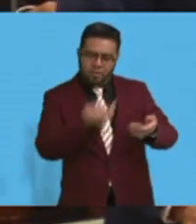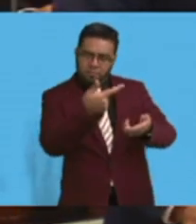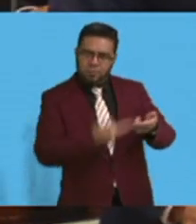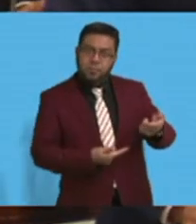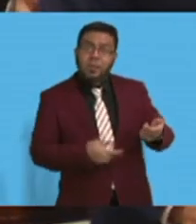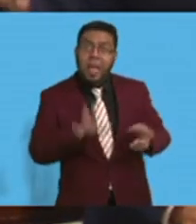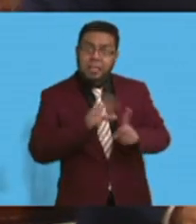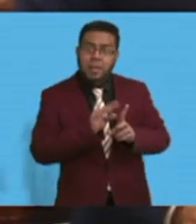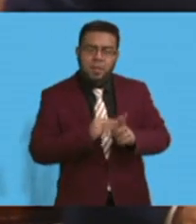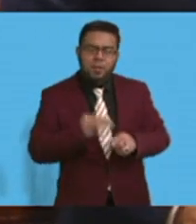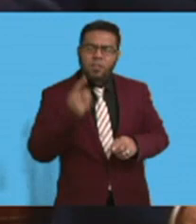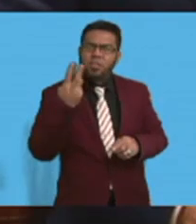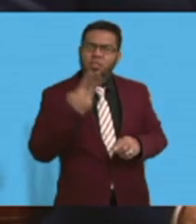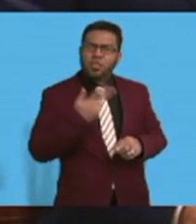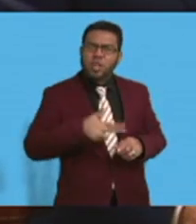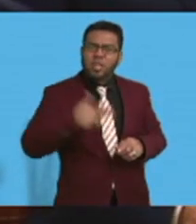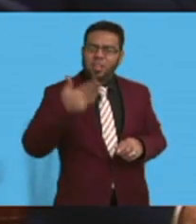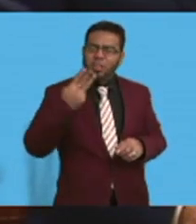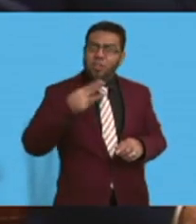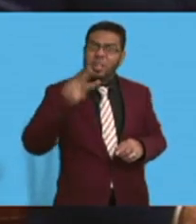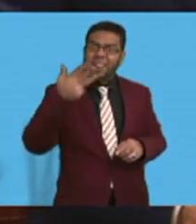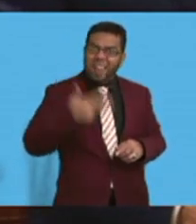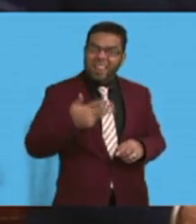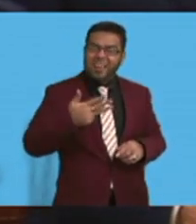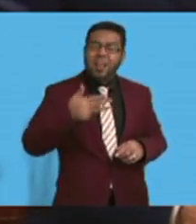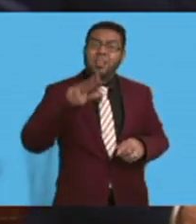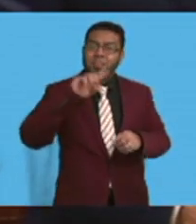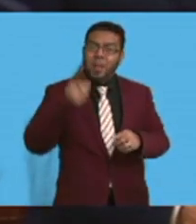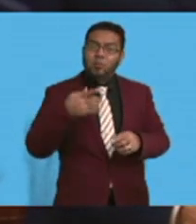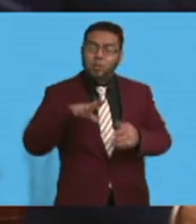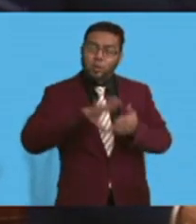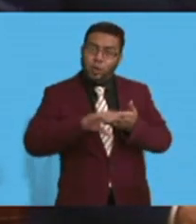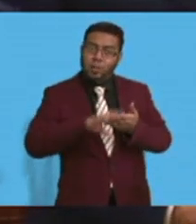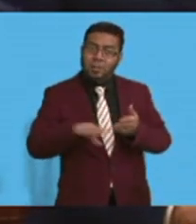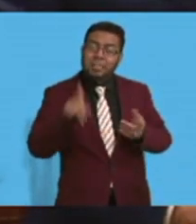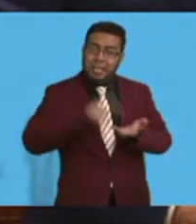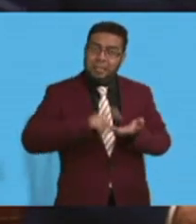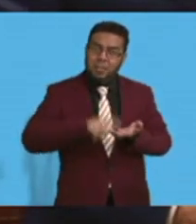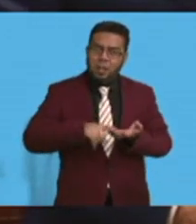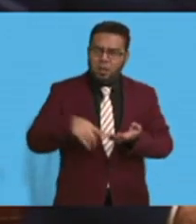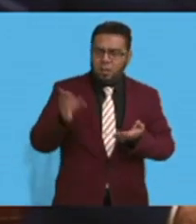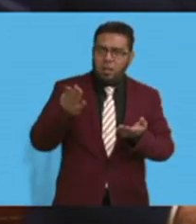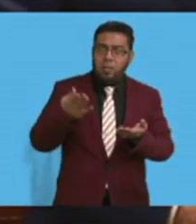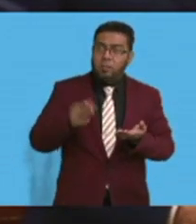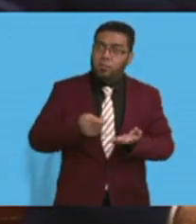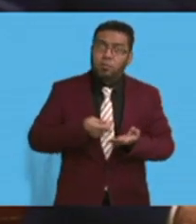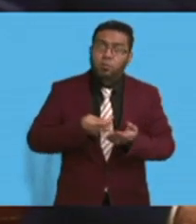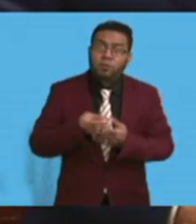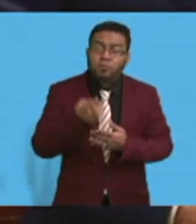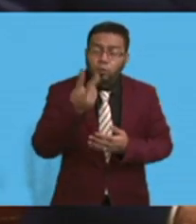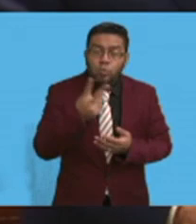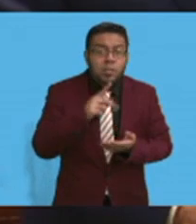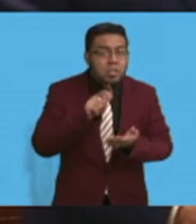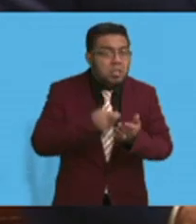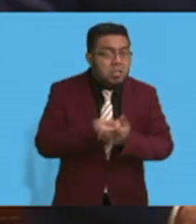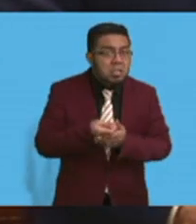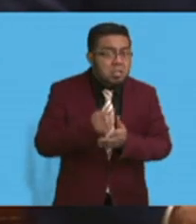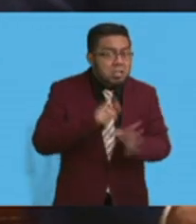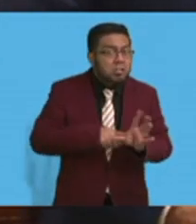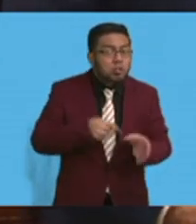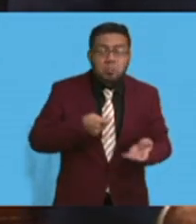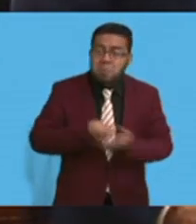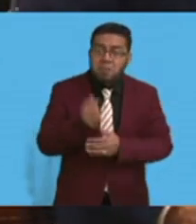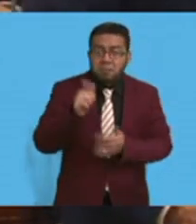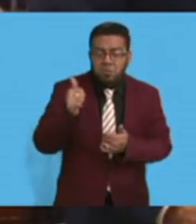debt and repay half your debt in 3 years, the other half of your debt will be waived. Or if you repay 75% of the debt in 6